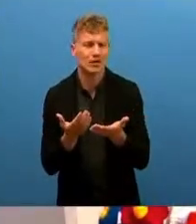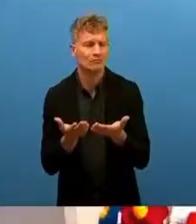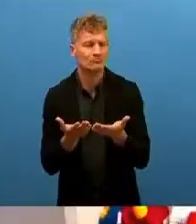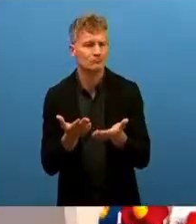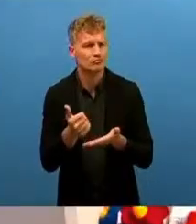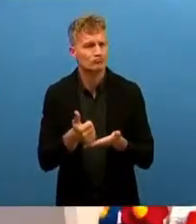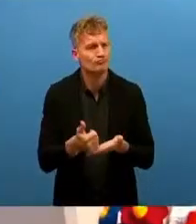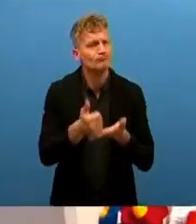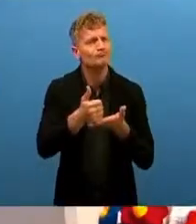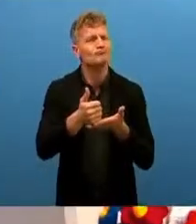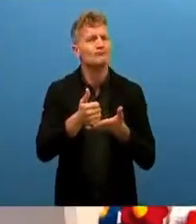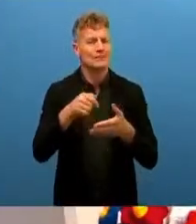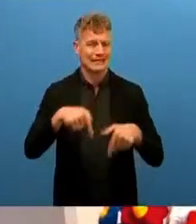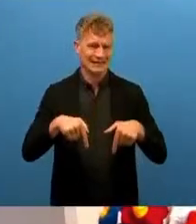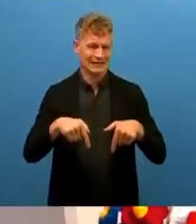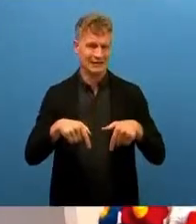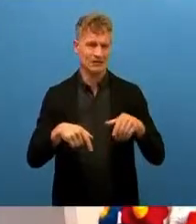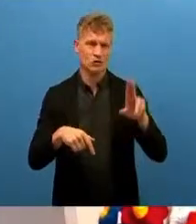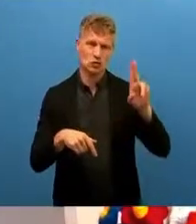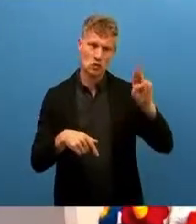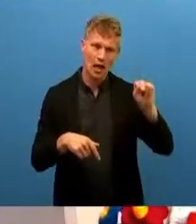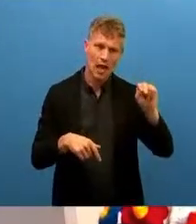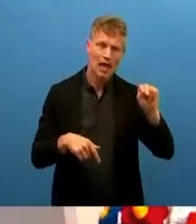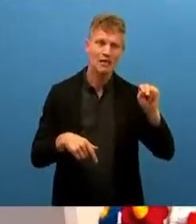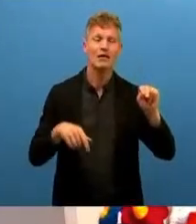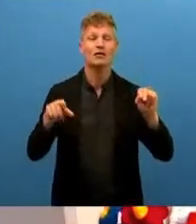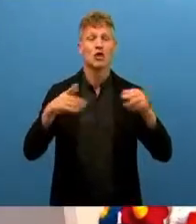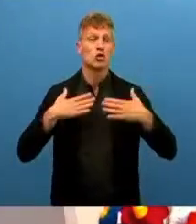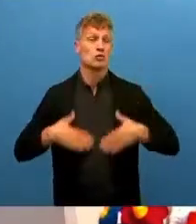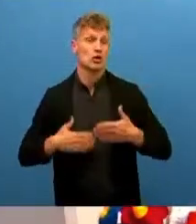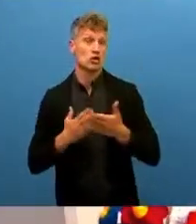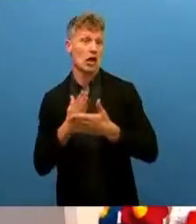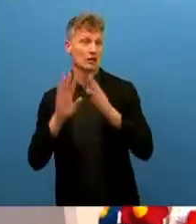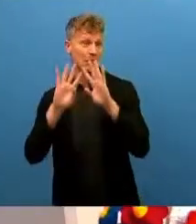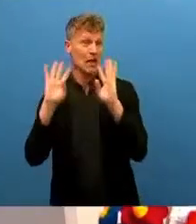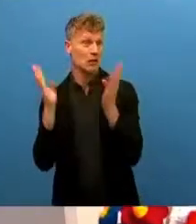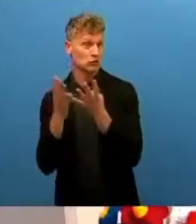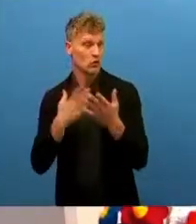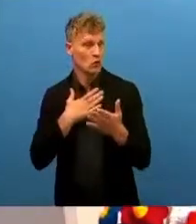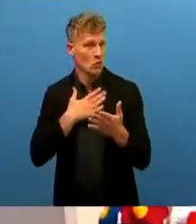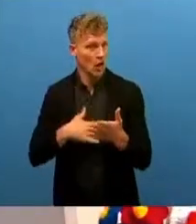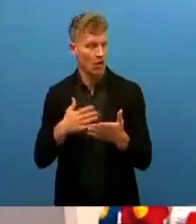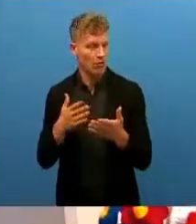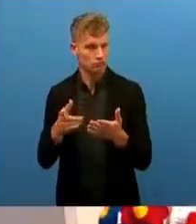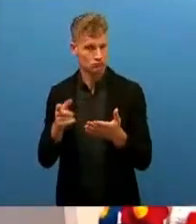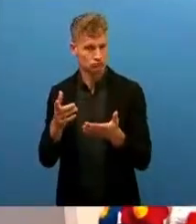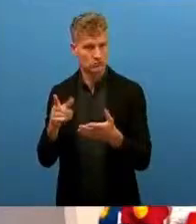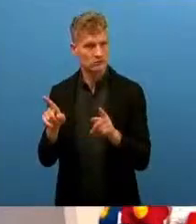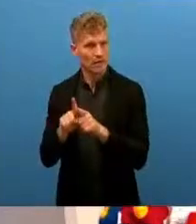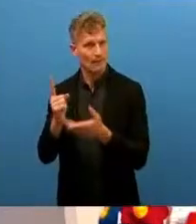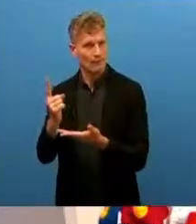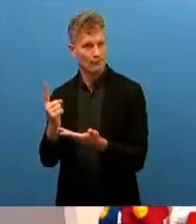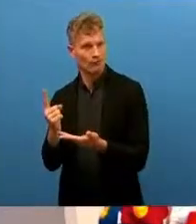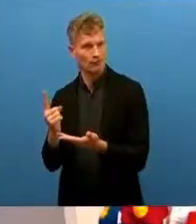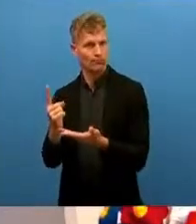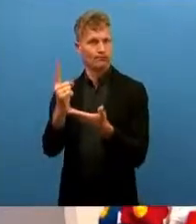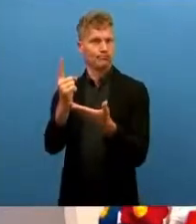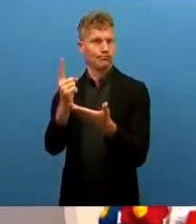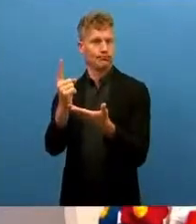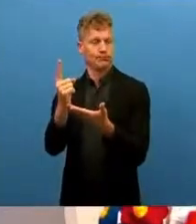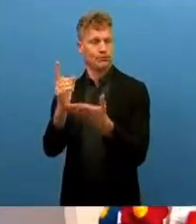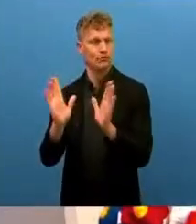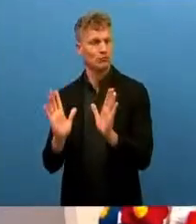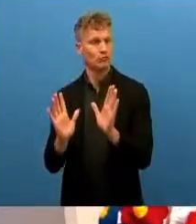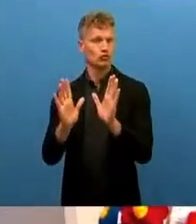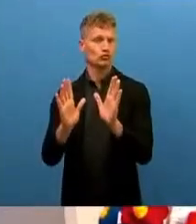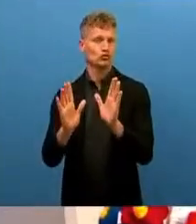strengthened participation of indigenous peoples, always taking into account their voice and the aspirations of these peoples. Thank